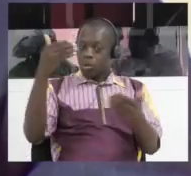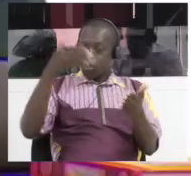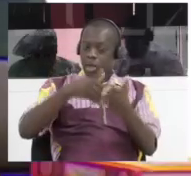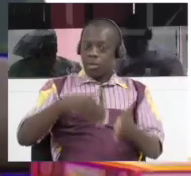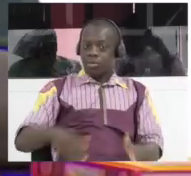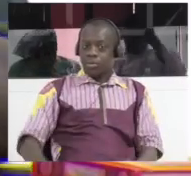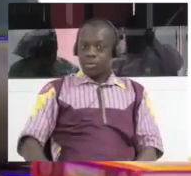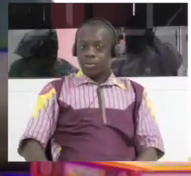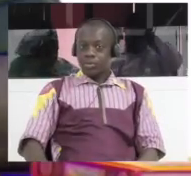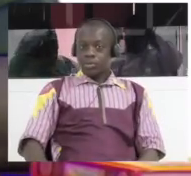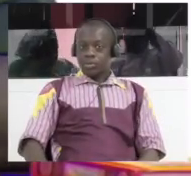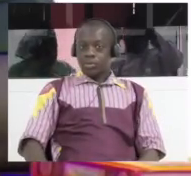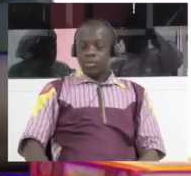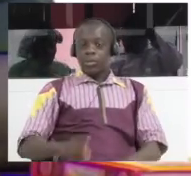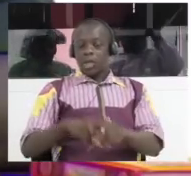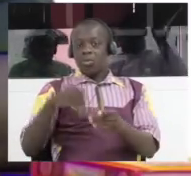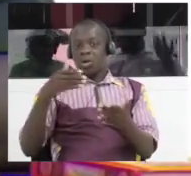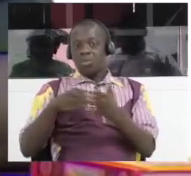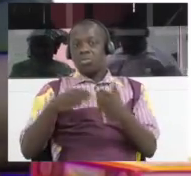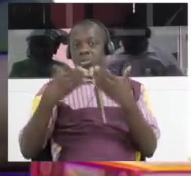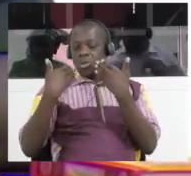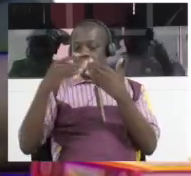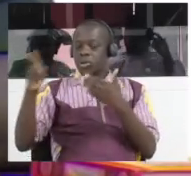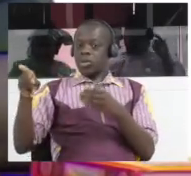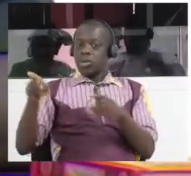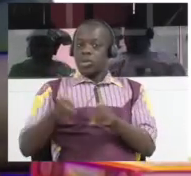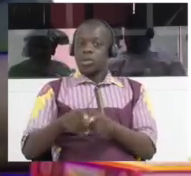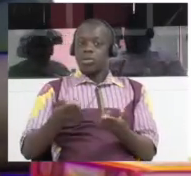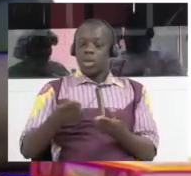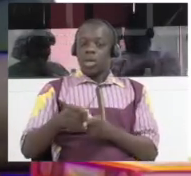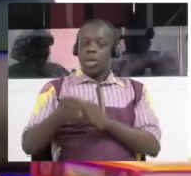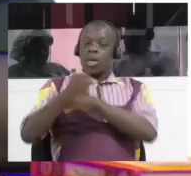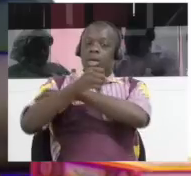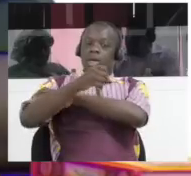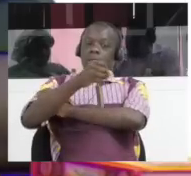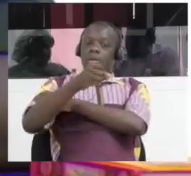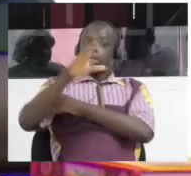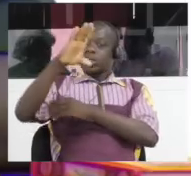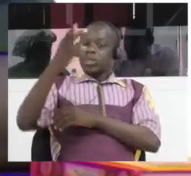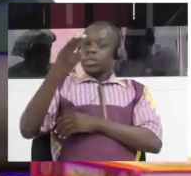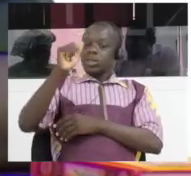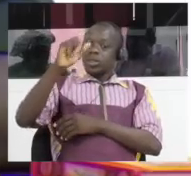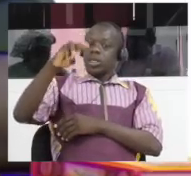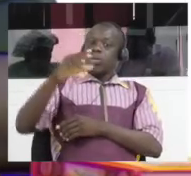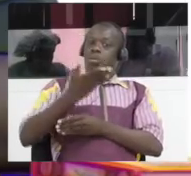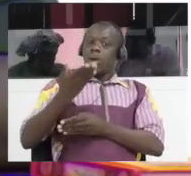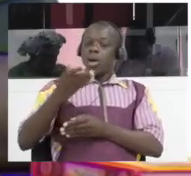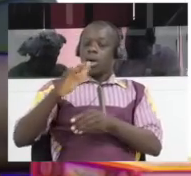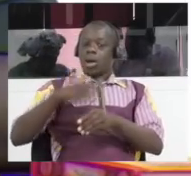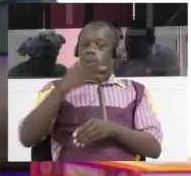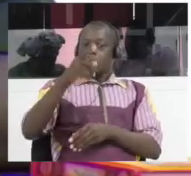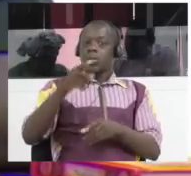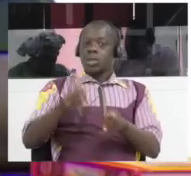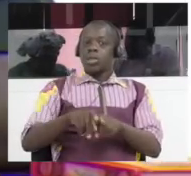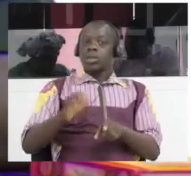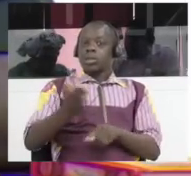arrived? When he arrived, he told me then that, Captain Cham, where were you? Since the morning we've been trying to